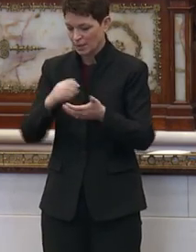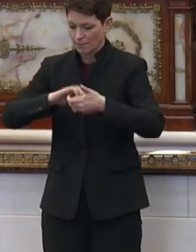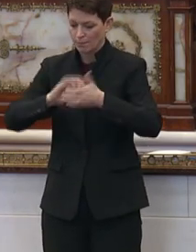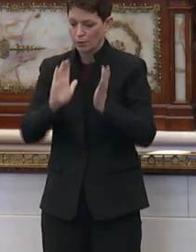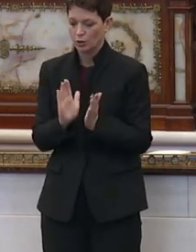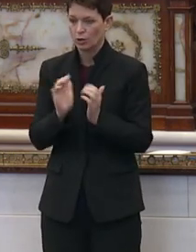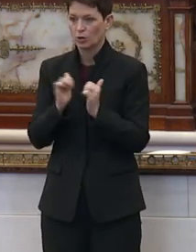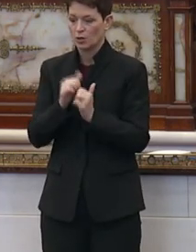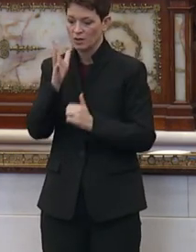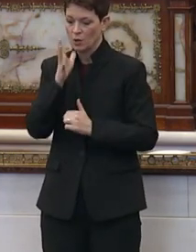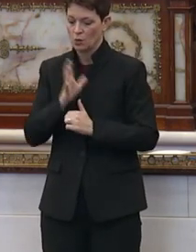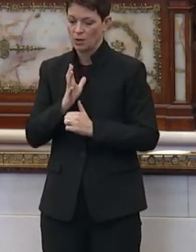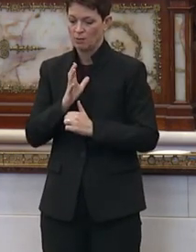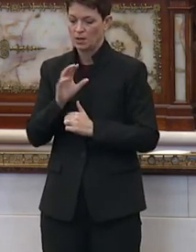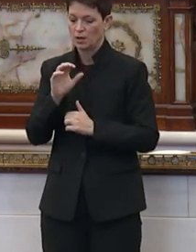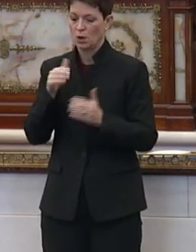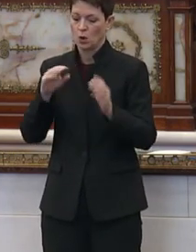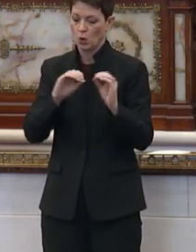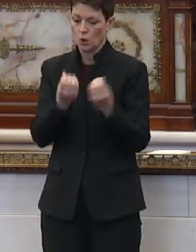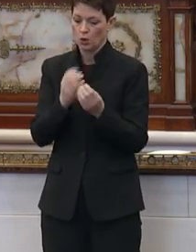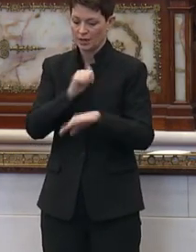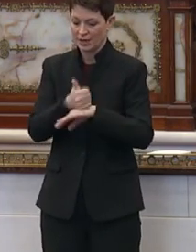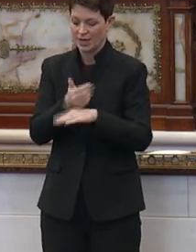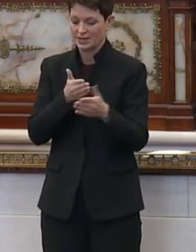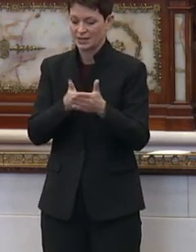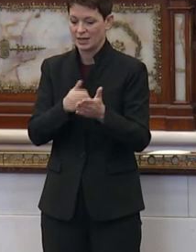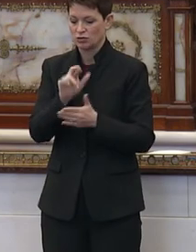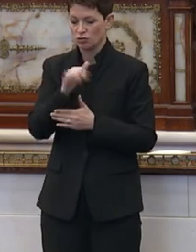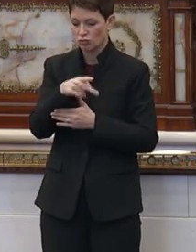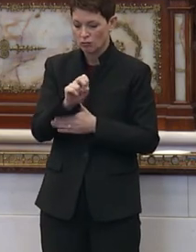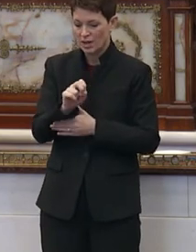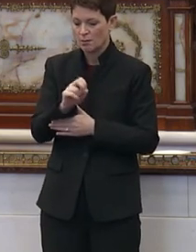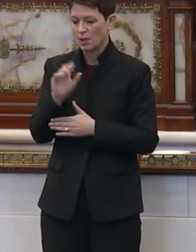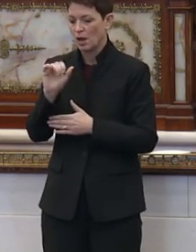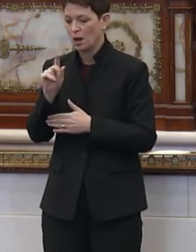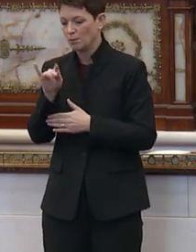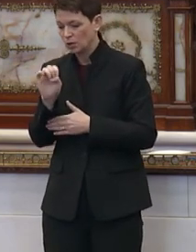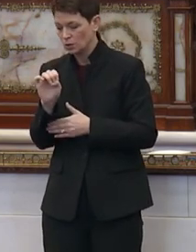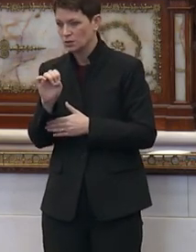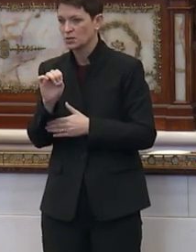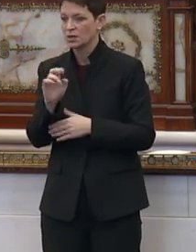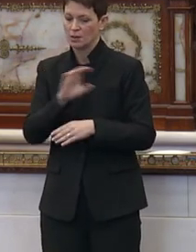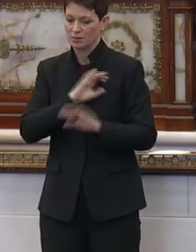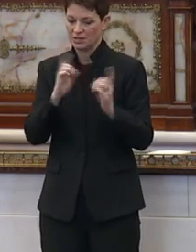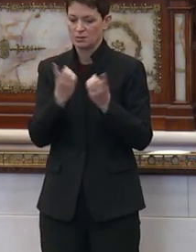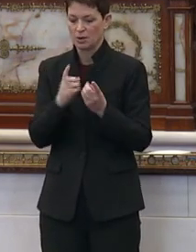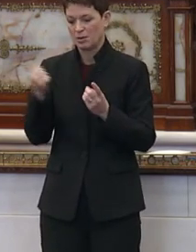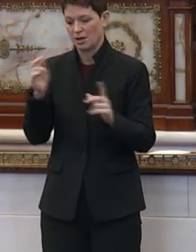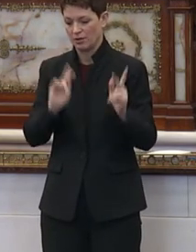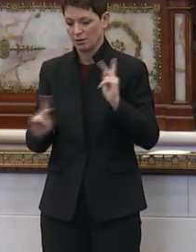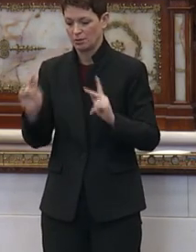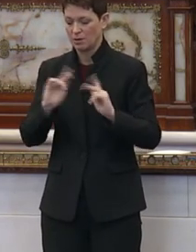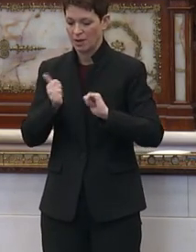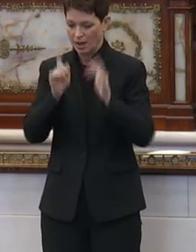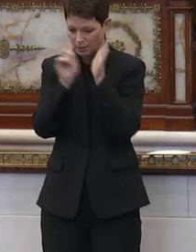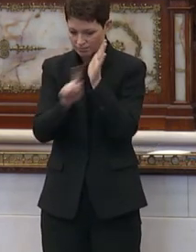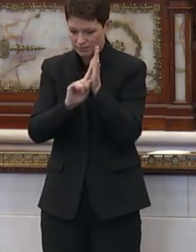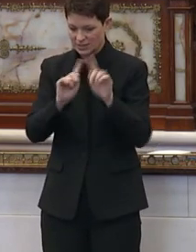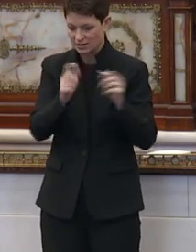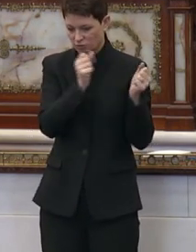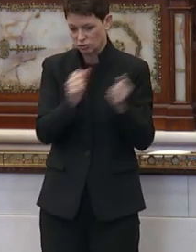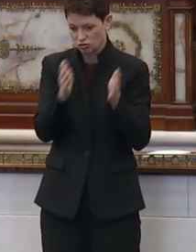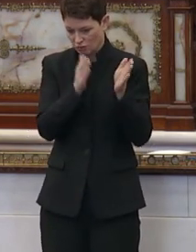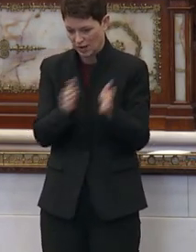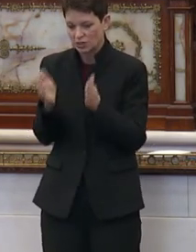with Women Organized Against Rape, Women Against Abuse, Philadelphia Police Department, and other stakeholders on how we look at different